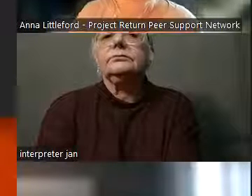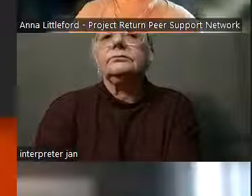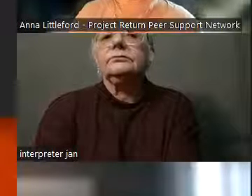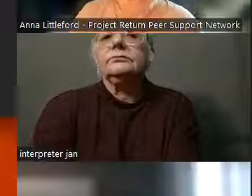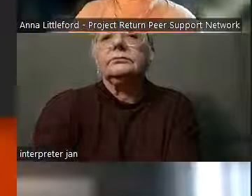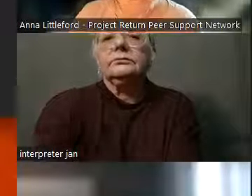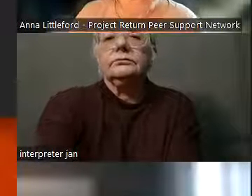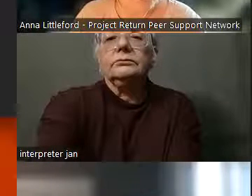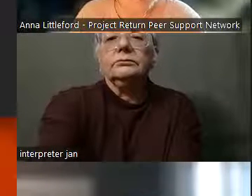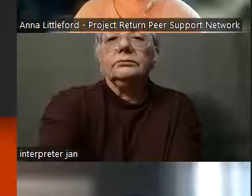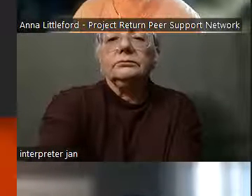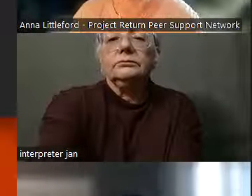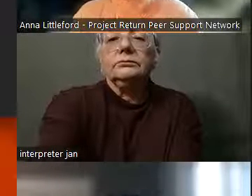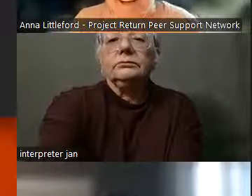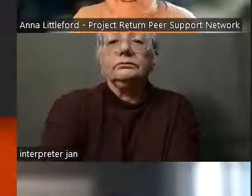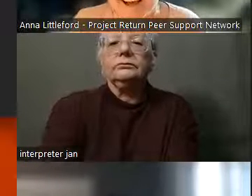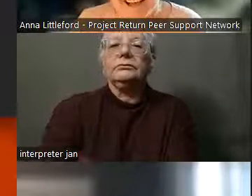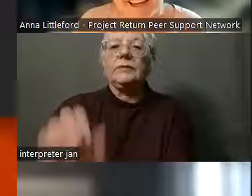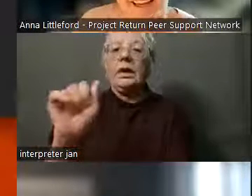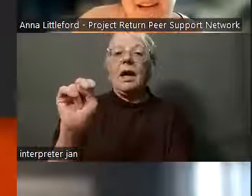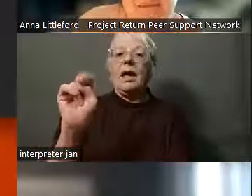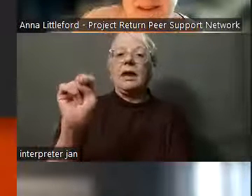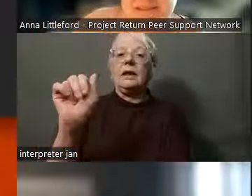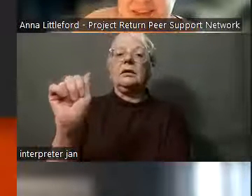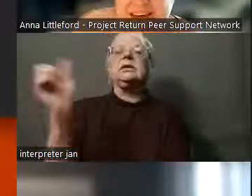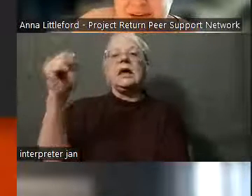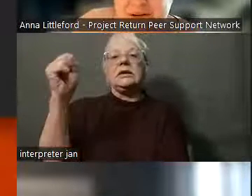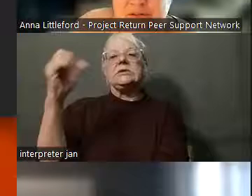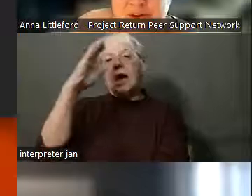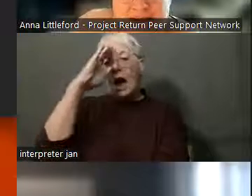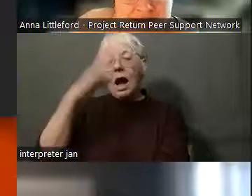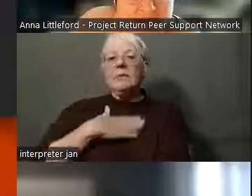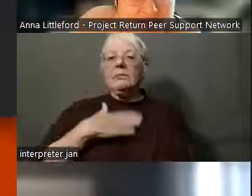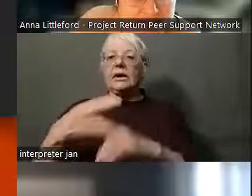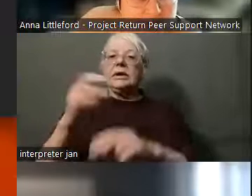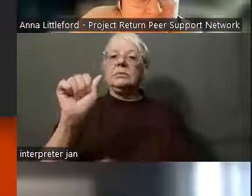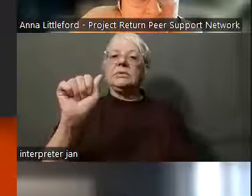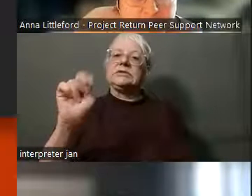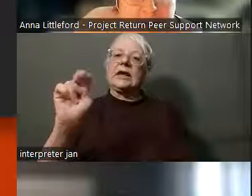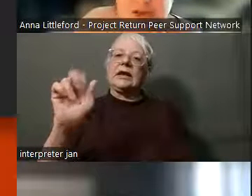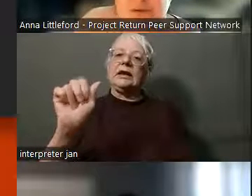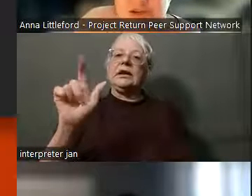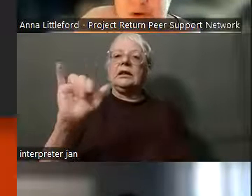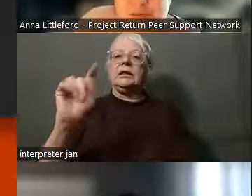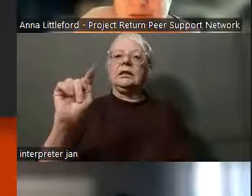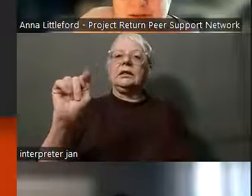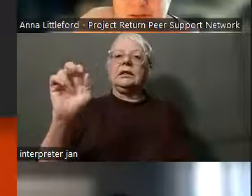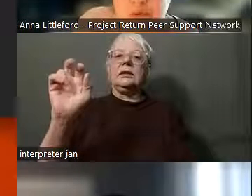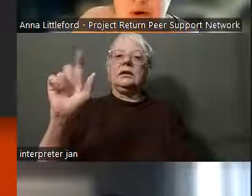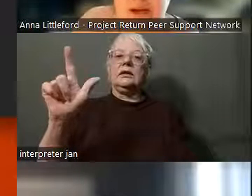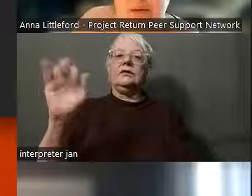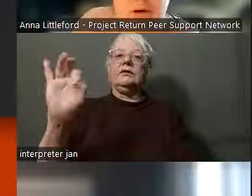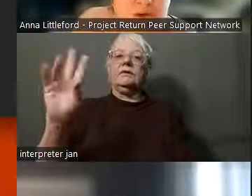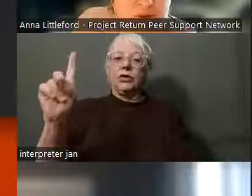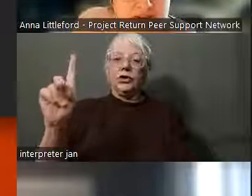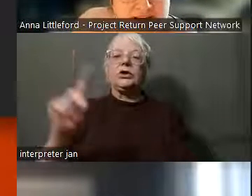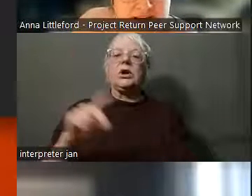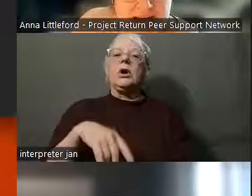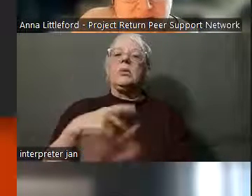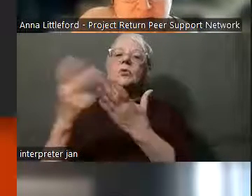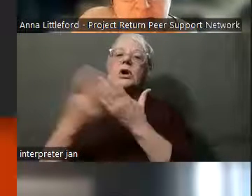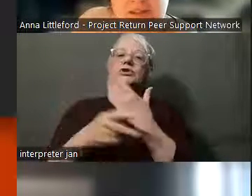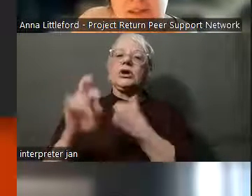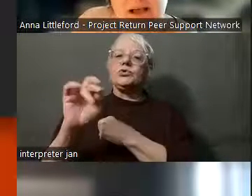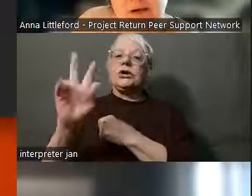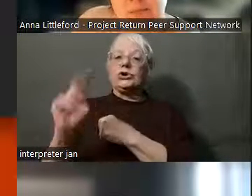Anna? Anna? Yes, hi. My name is Anna Littleford. I work at Project Return Peer Support Network, which is